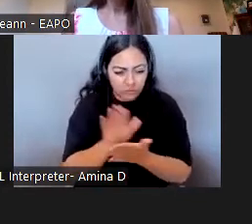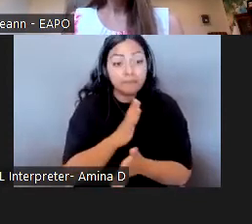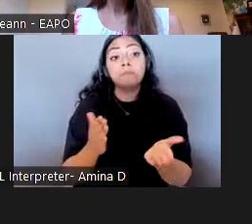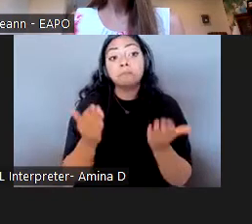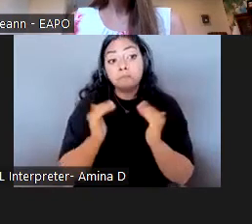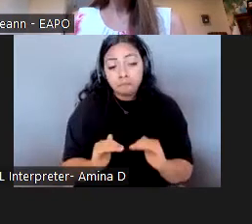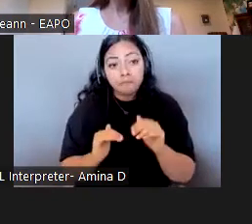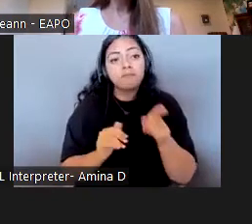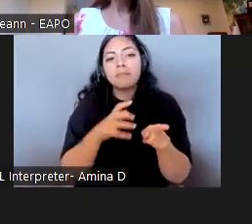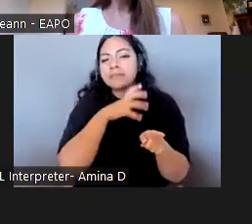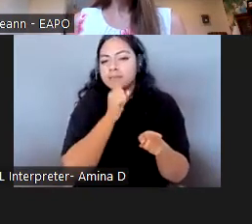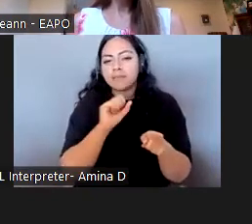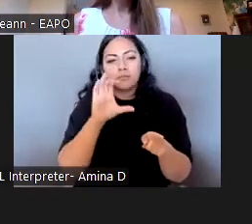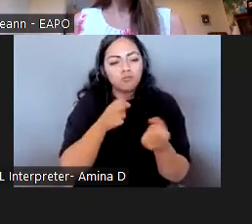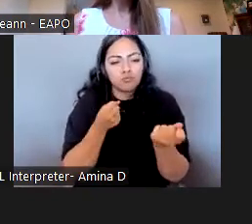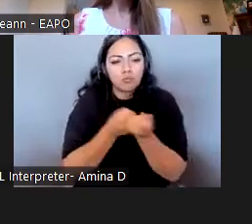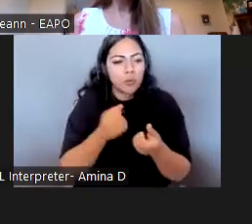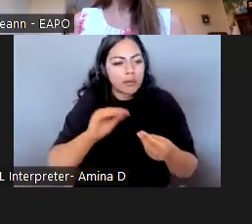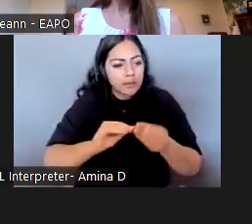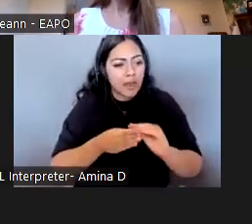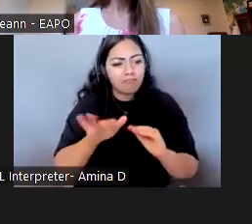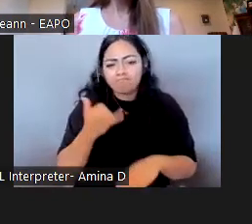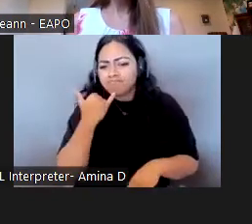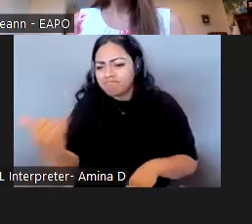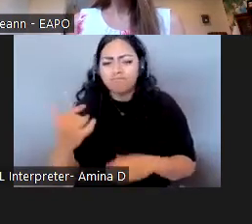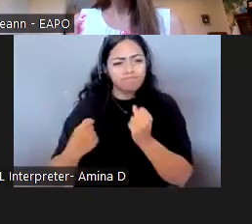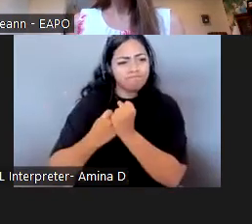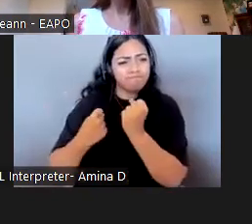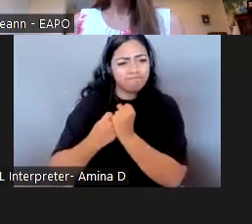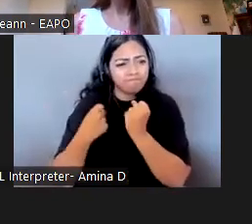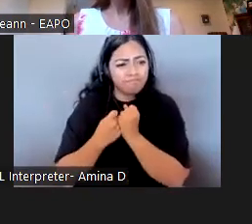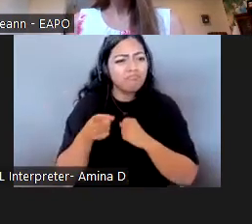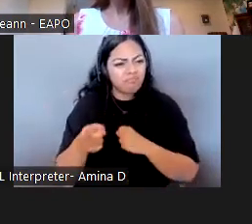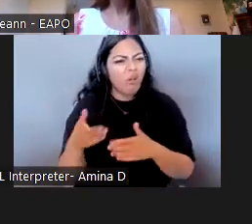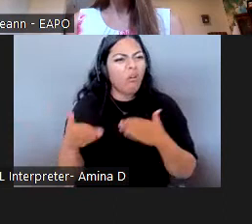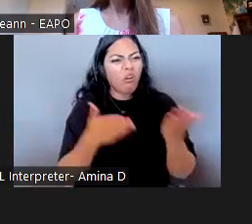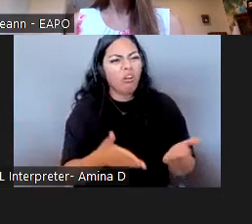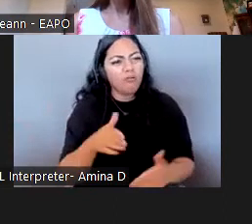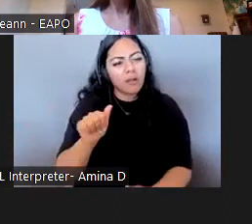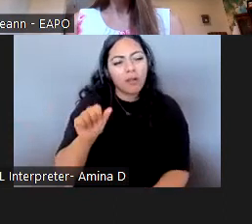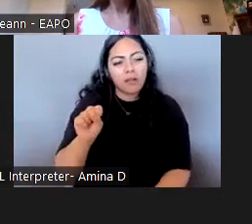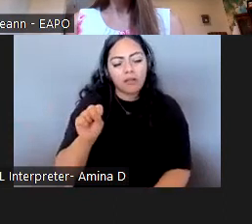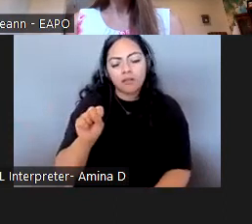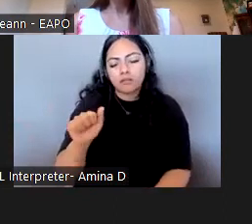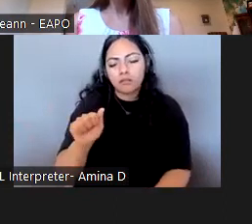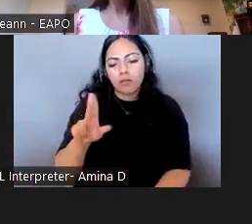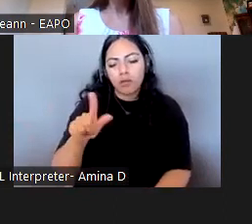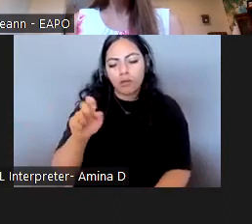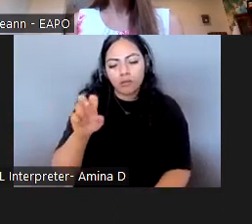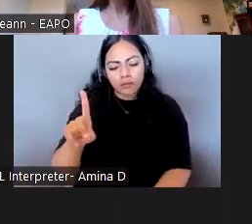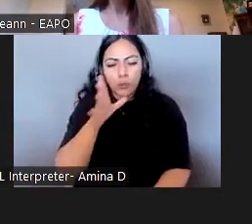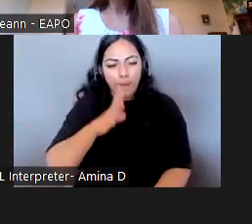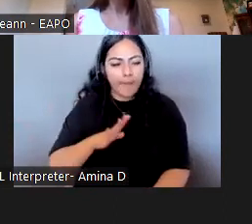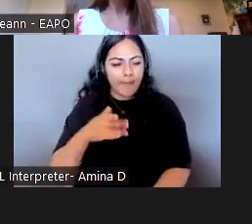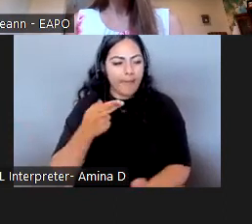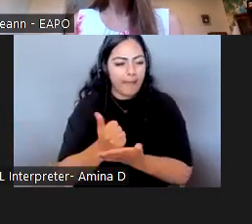senior support line that's available. It's offered by the Assaulted Women's Helpline that's available for seniors